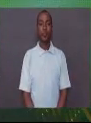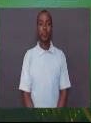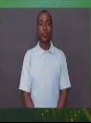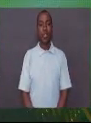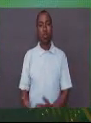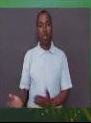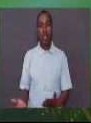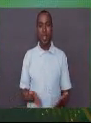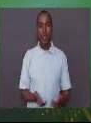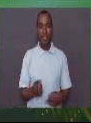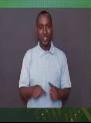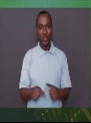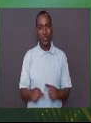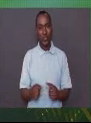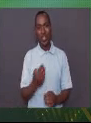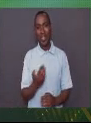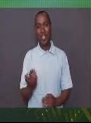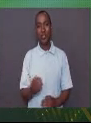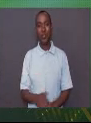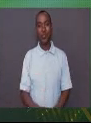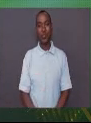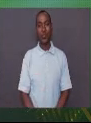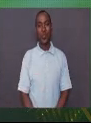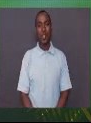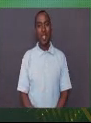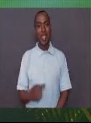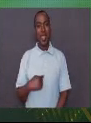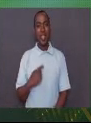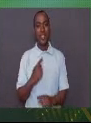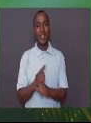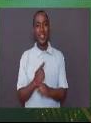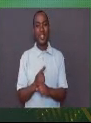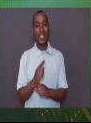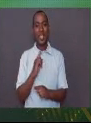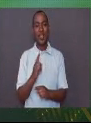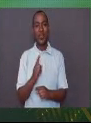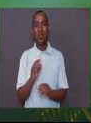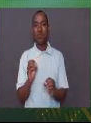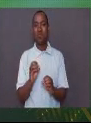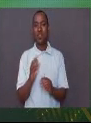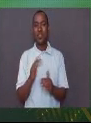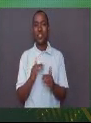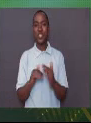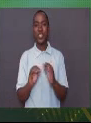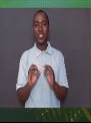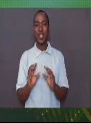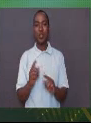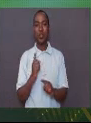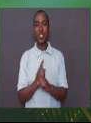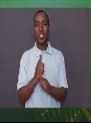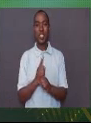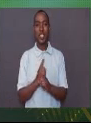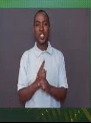Welcome back, everyone. I am sure you had no problem correctly identifying